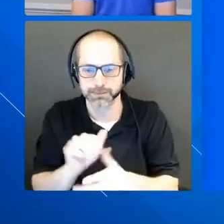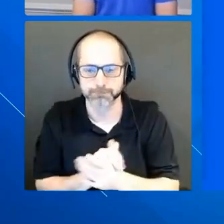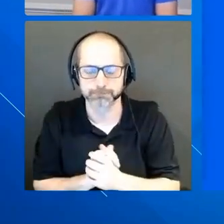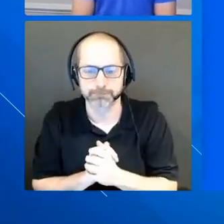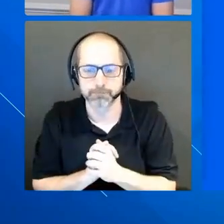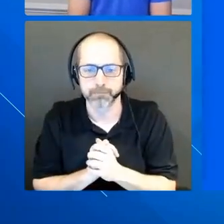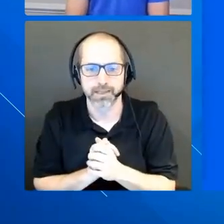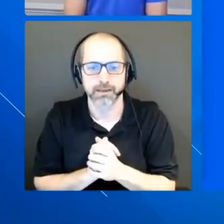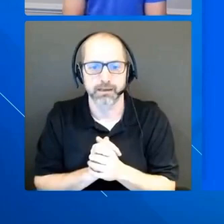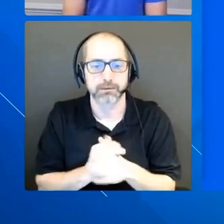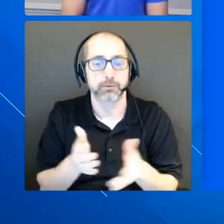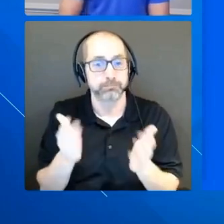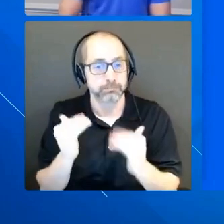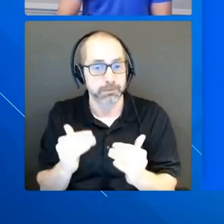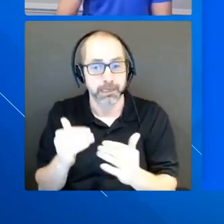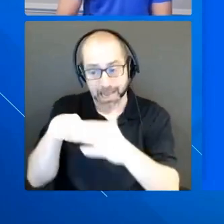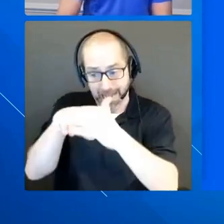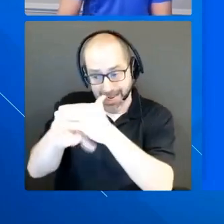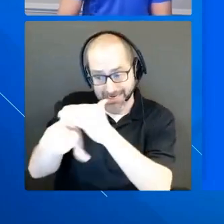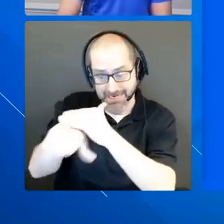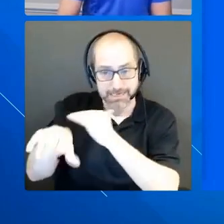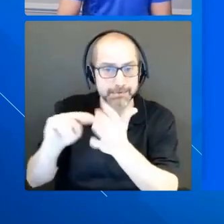So what is accessibility?